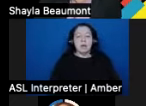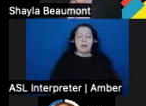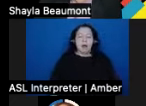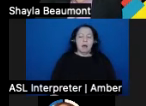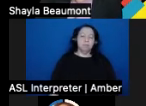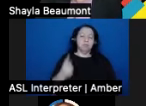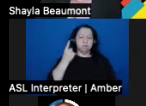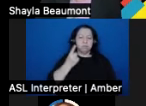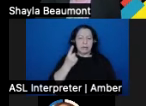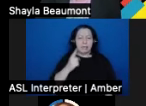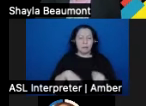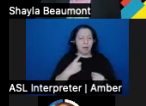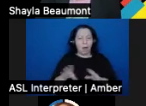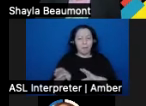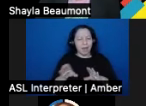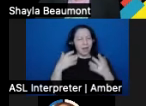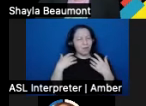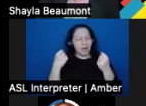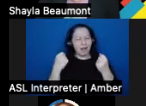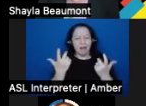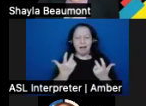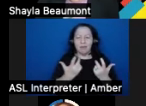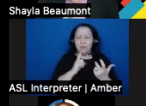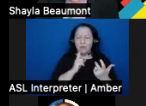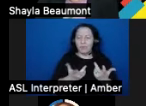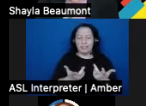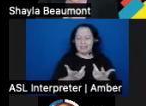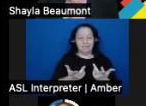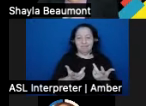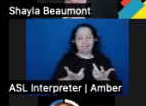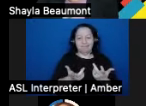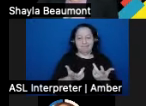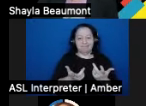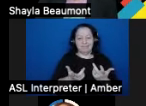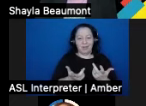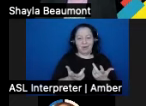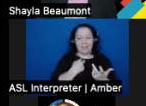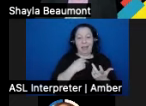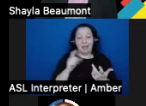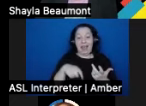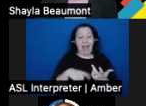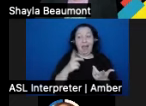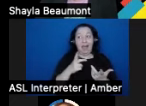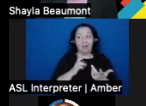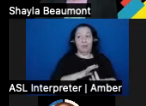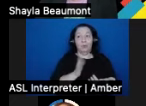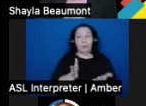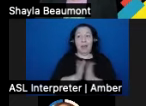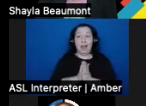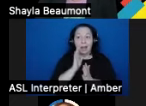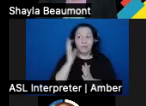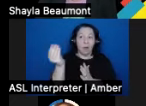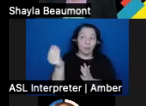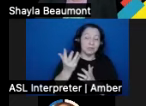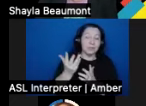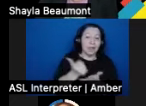of, for like behavioral health, and really having to outsource and commute for behavioral health services, or